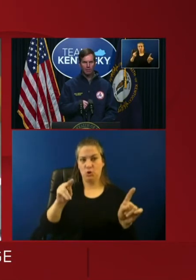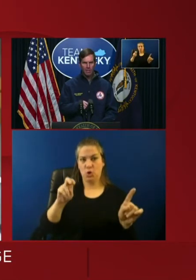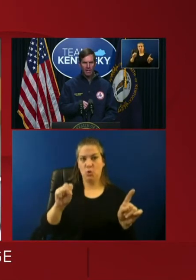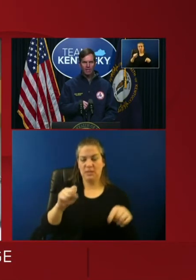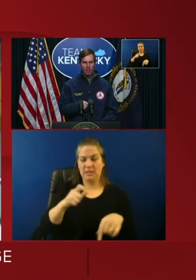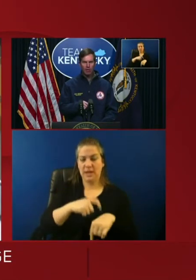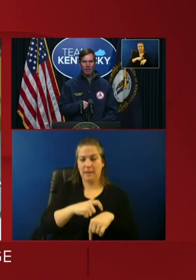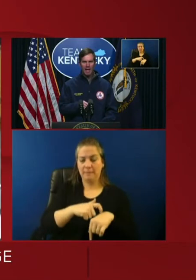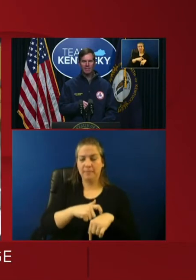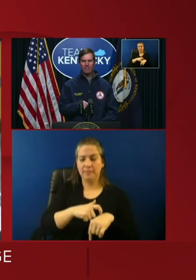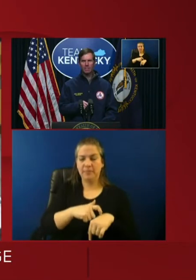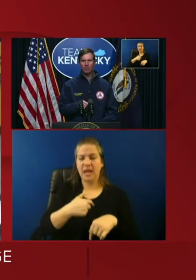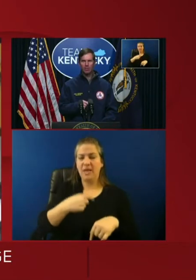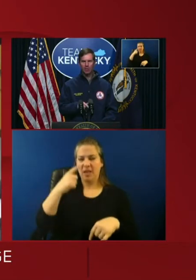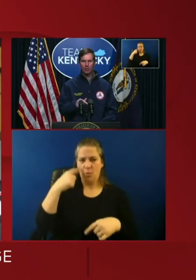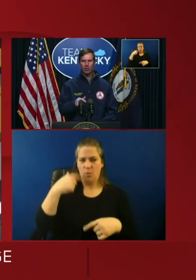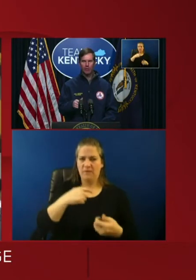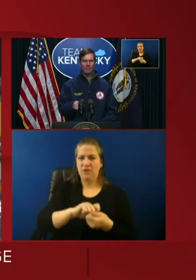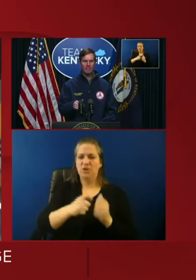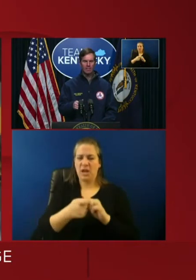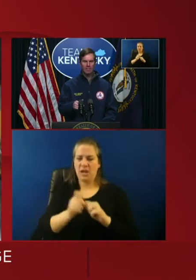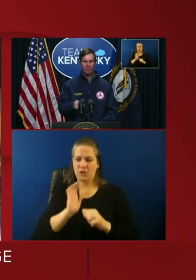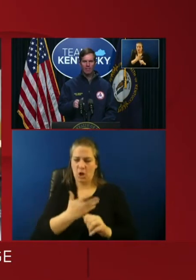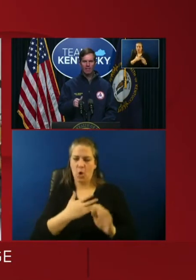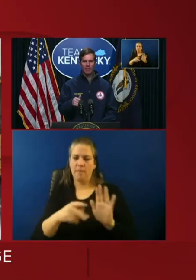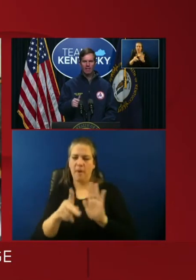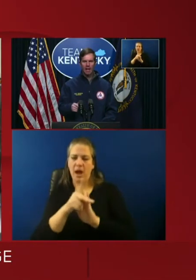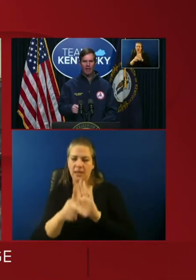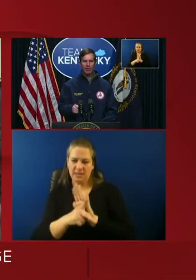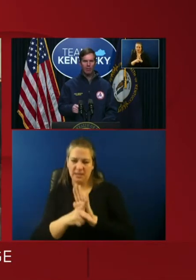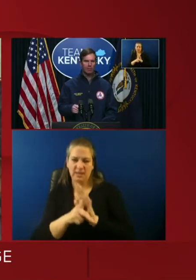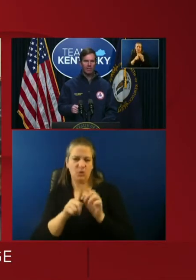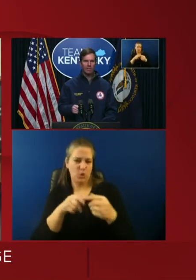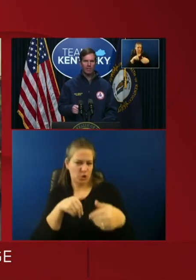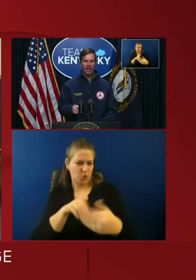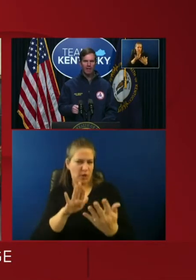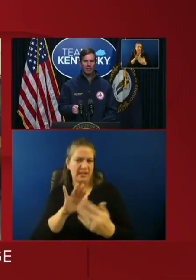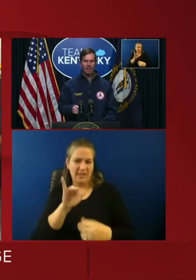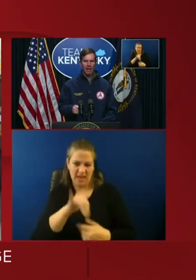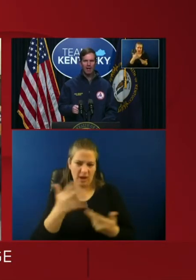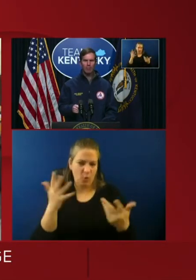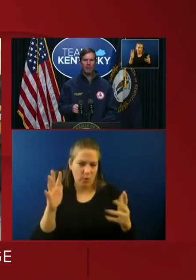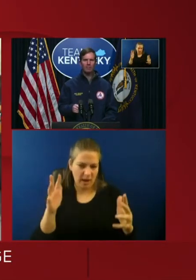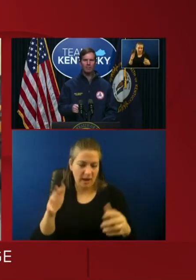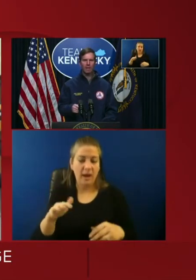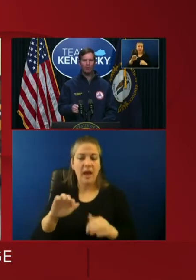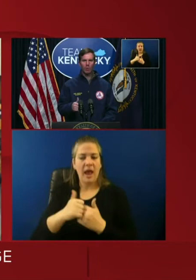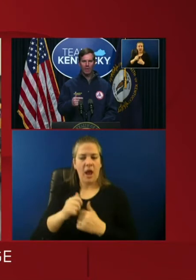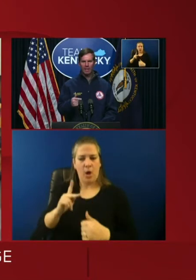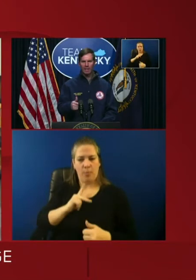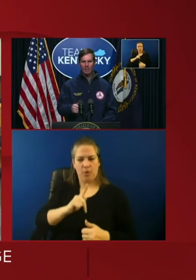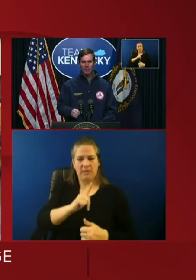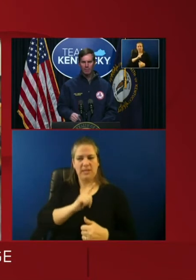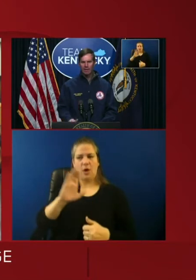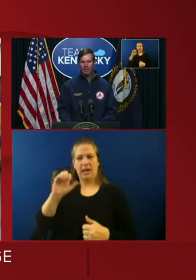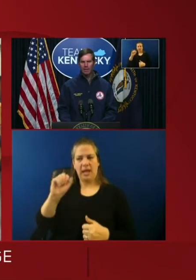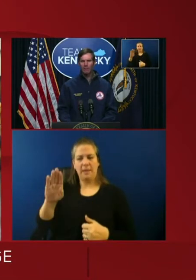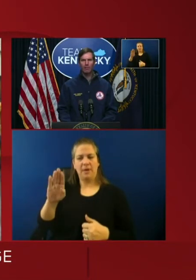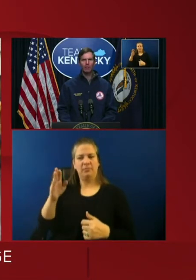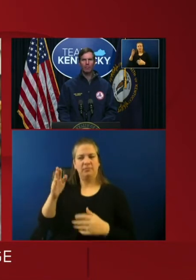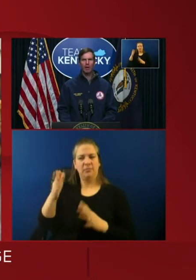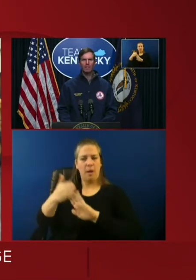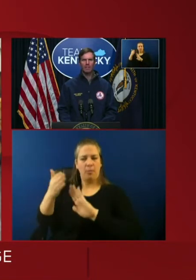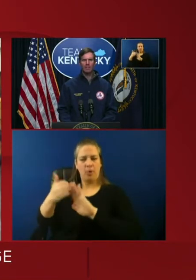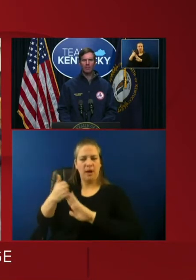believe that we have changed our policies to address it and how the personnel cabinet operates, but I'd want to get